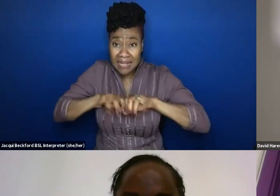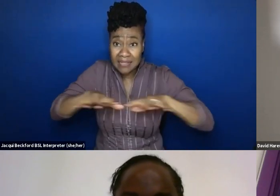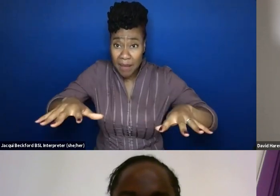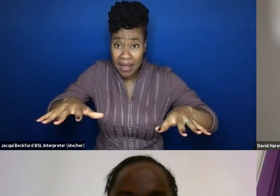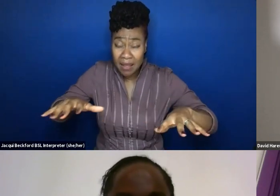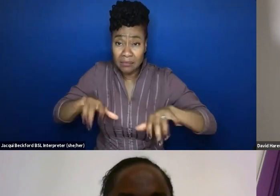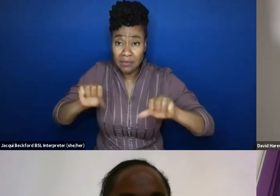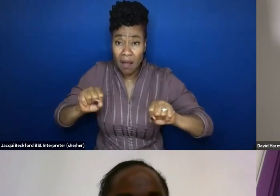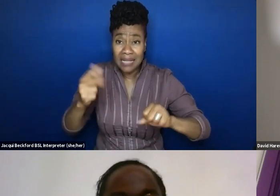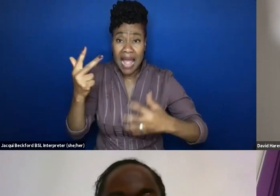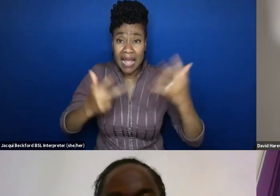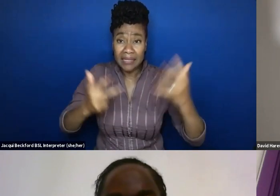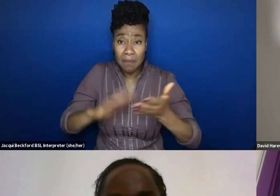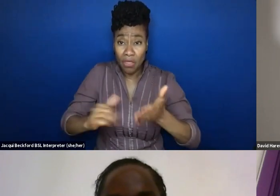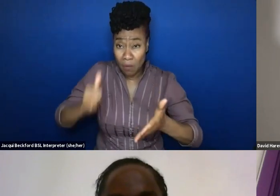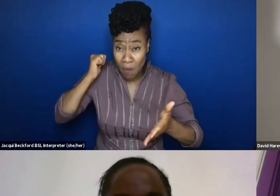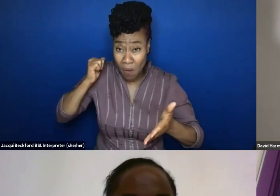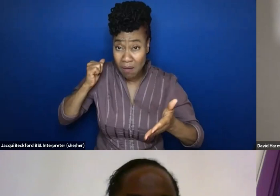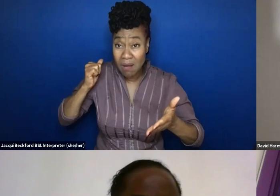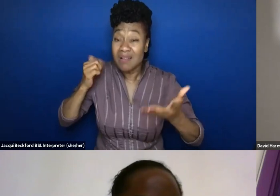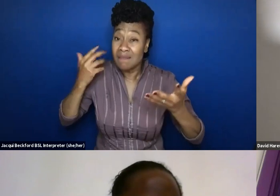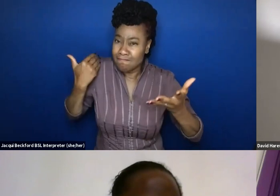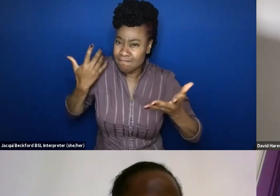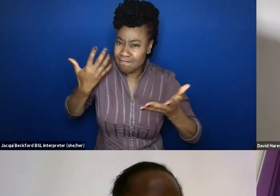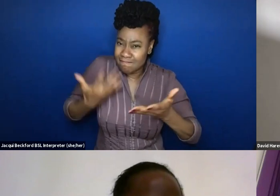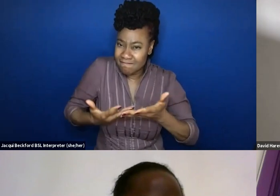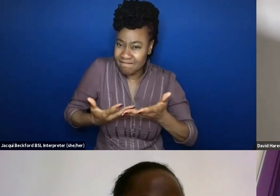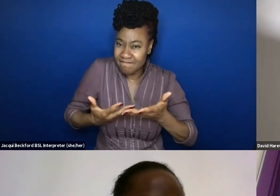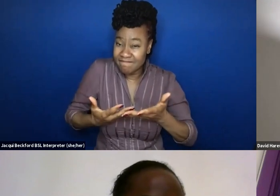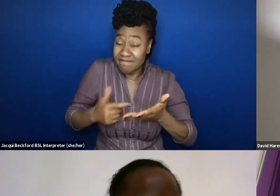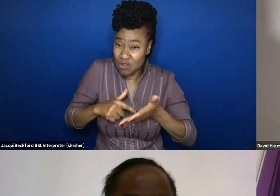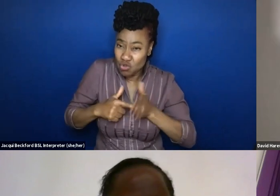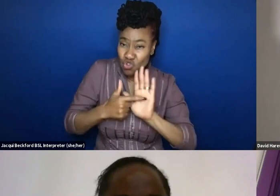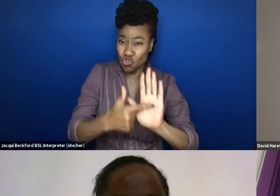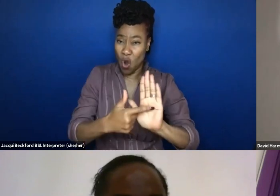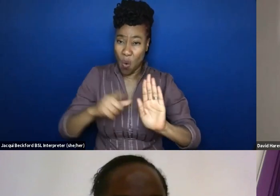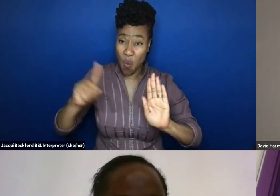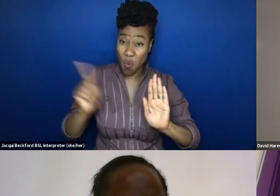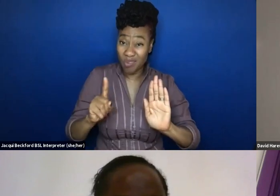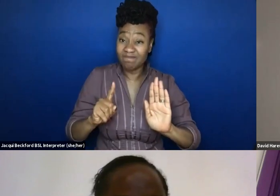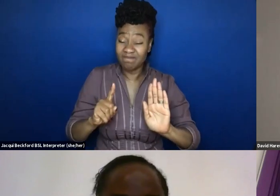shown is that there are, what it's revealed is the many inequalities that there are